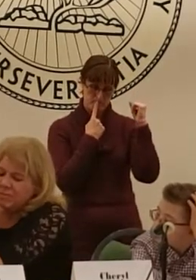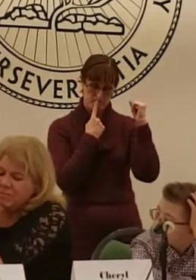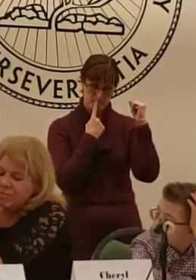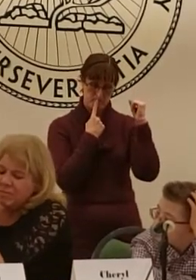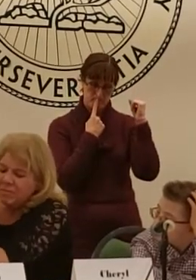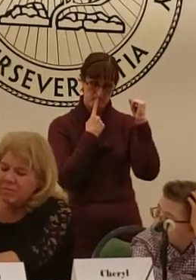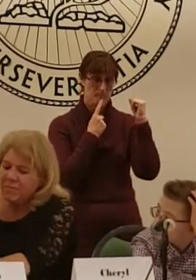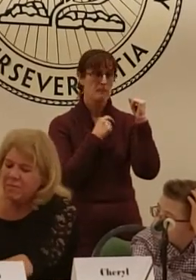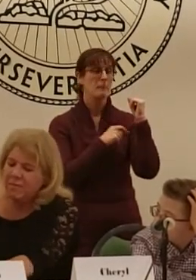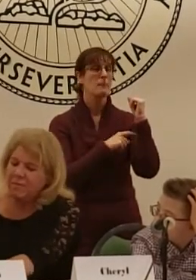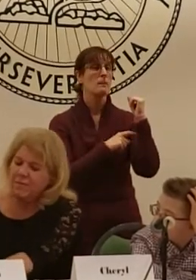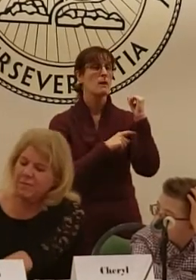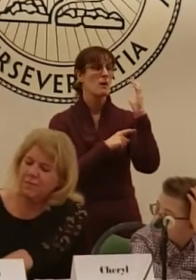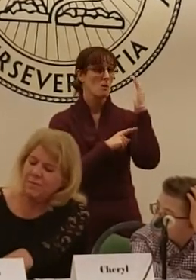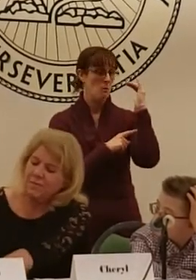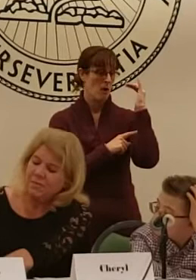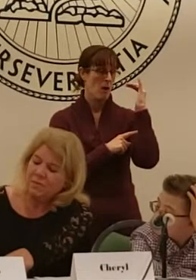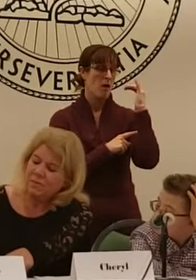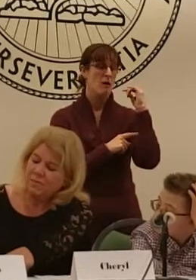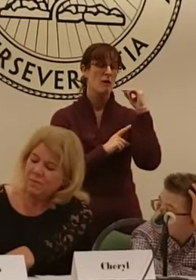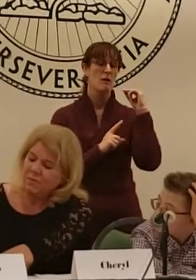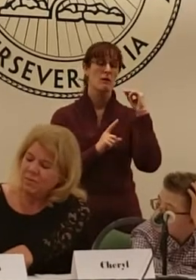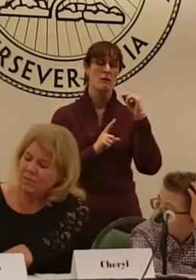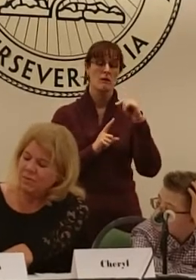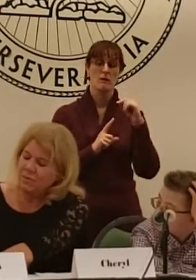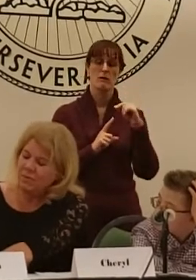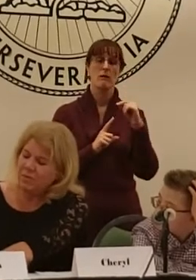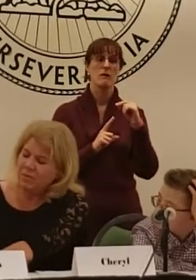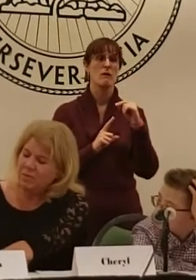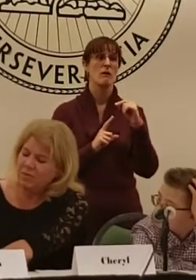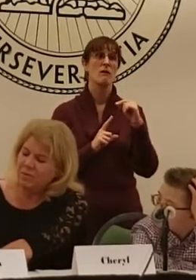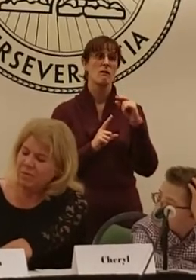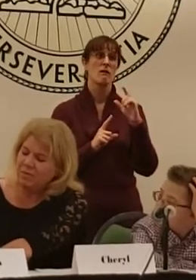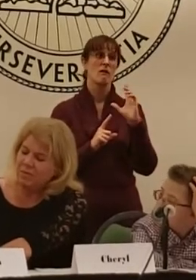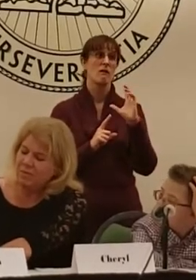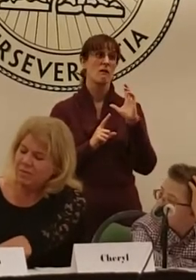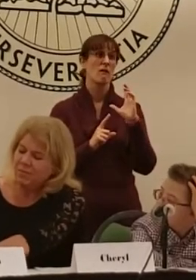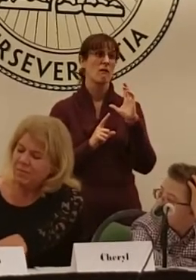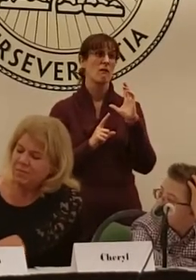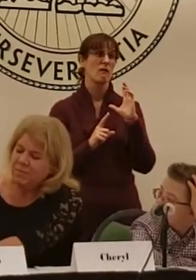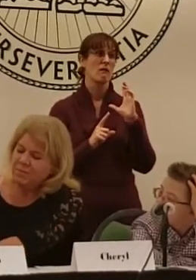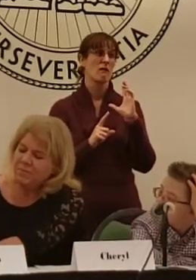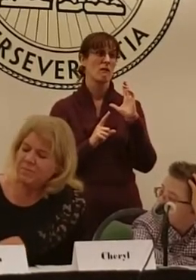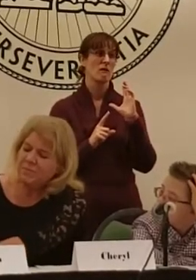of how good they